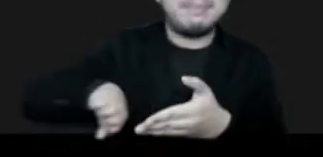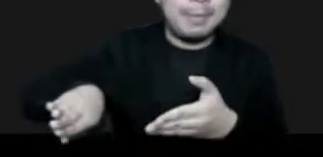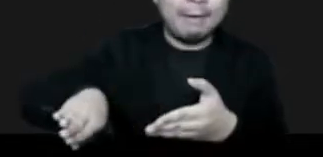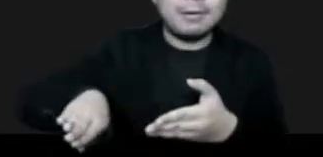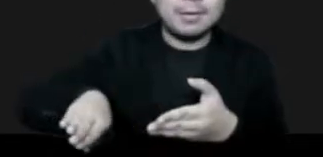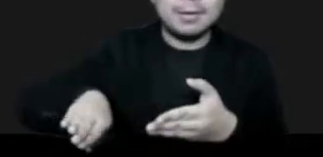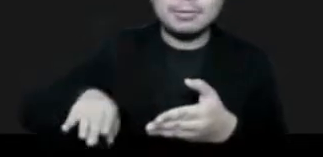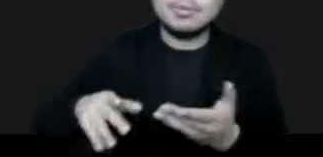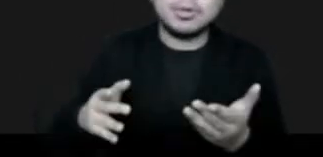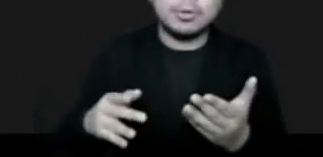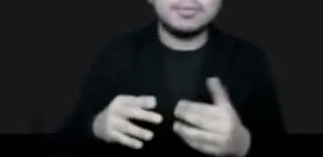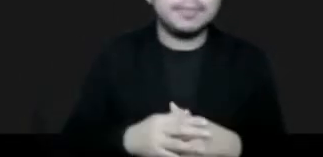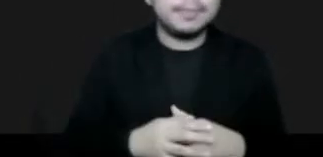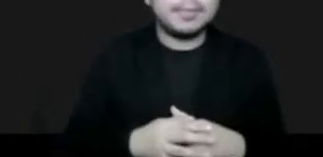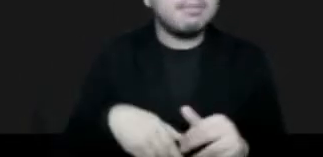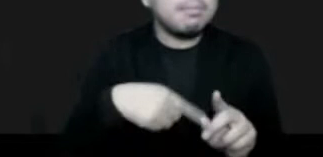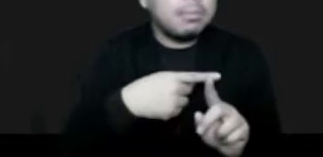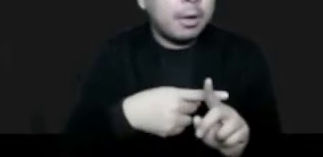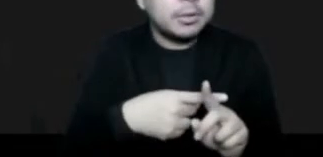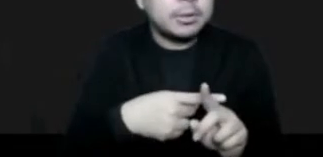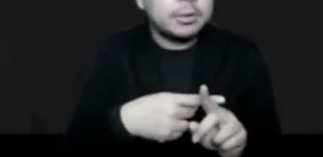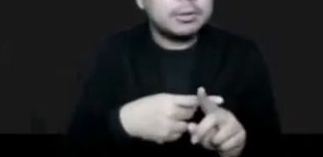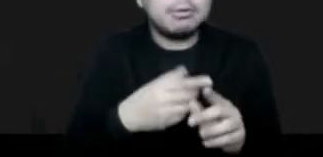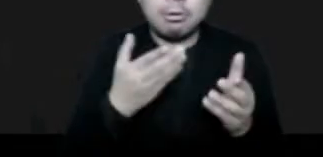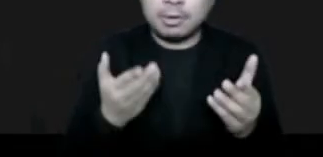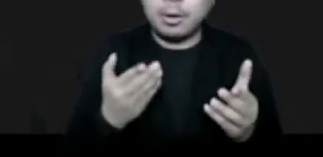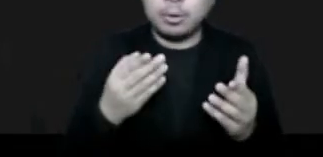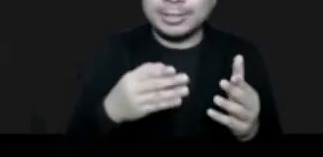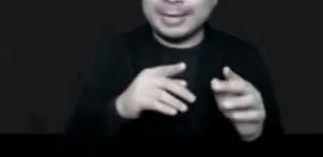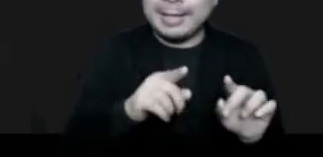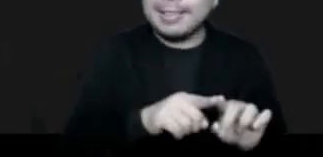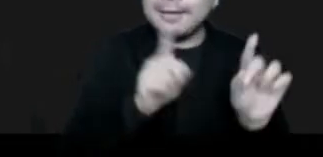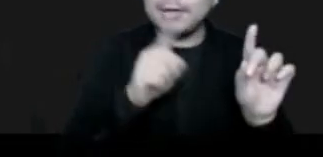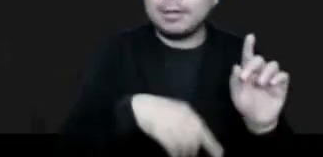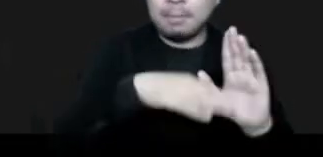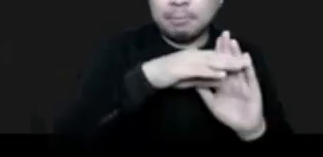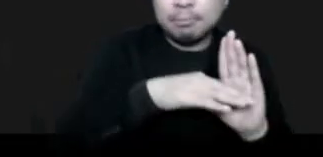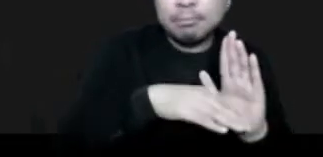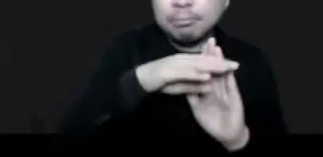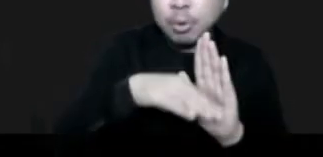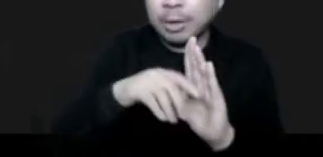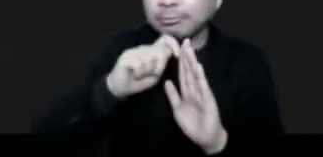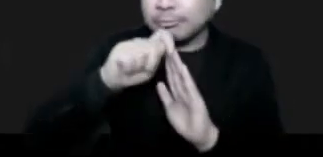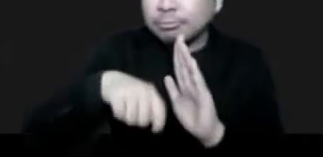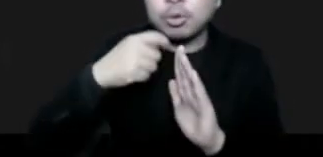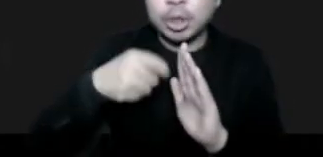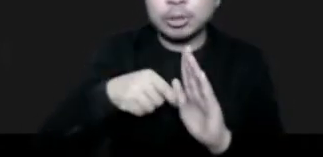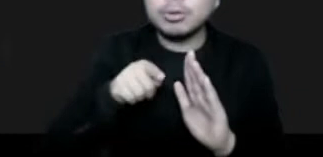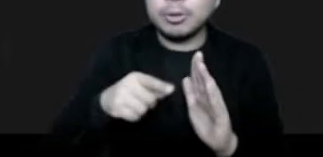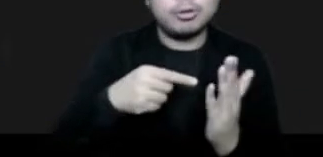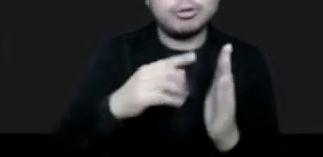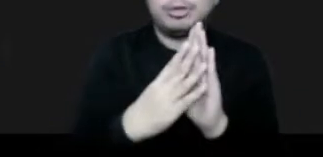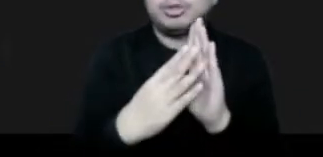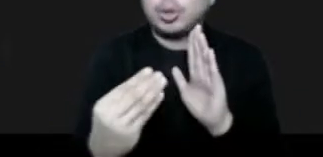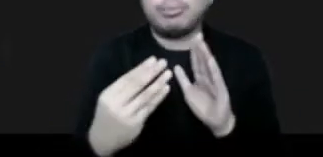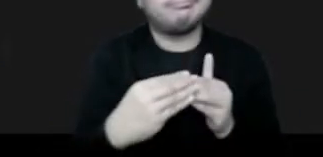roped into these programs, and they are really leading by example. Then we also have the